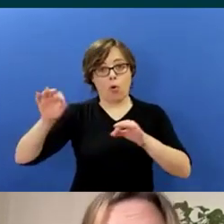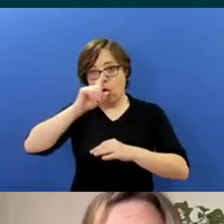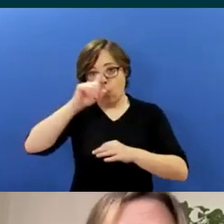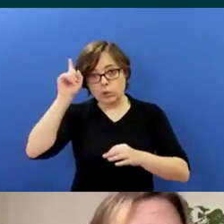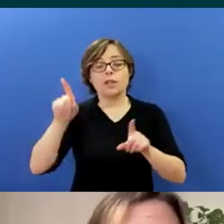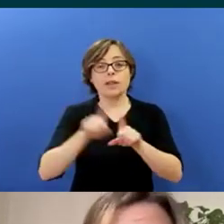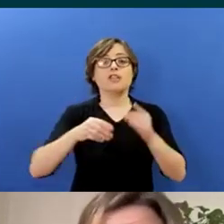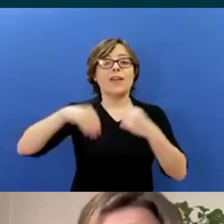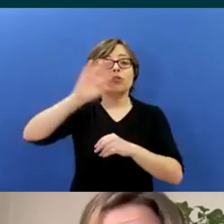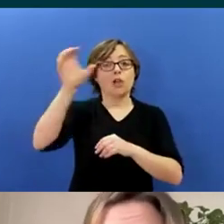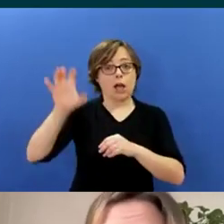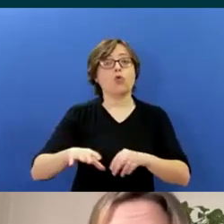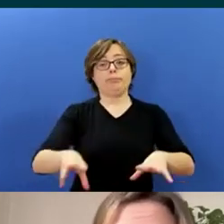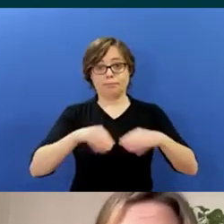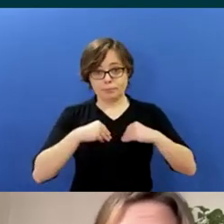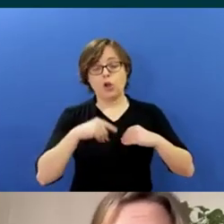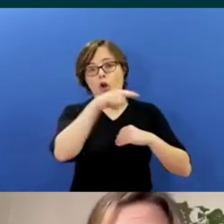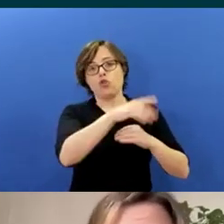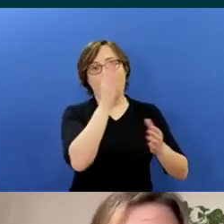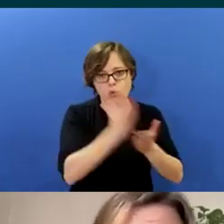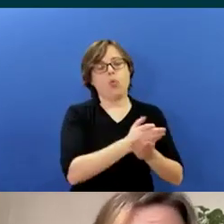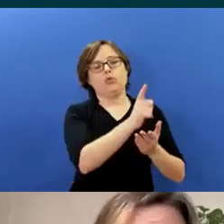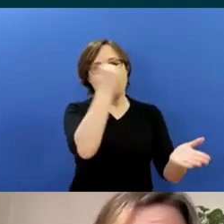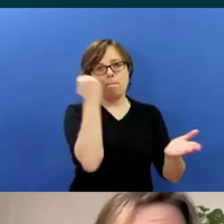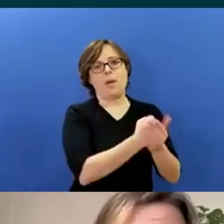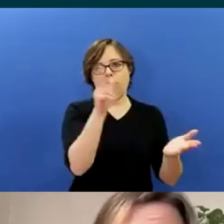the parliament's opinion.